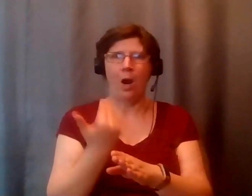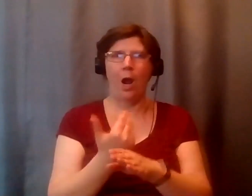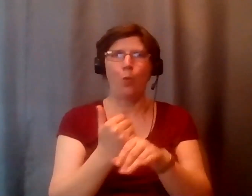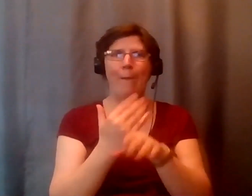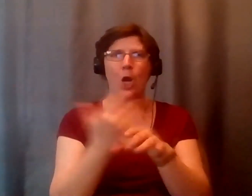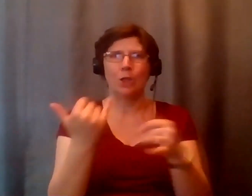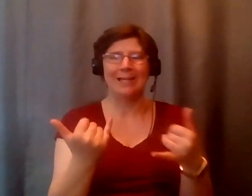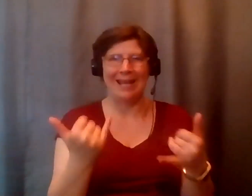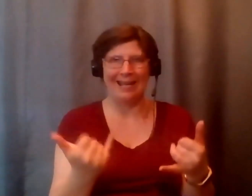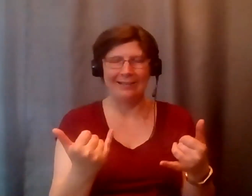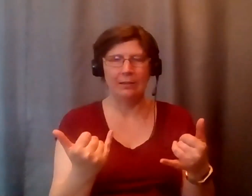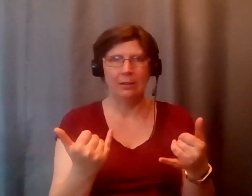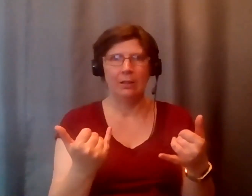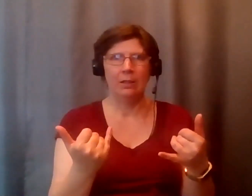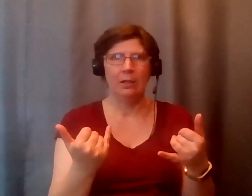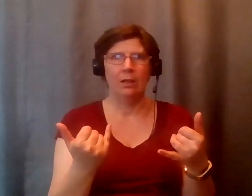today